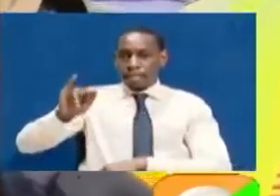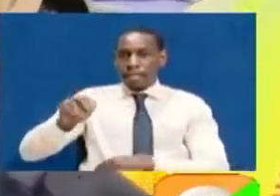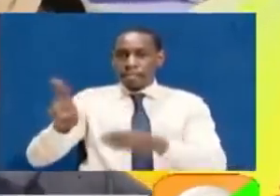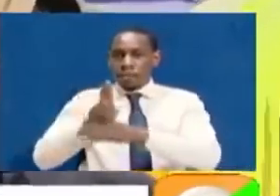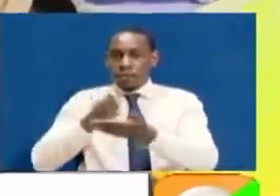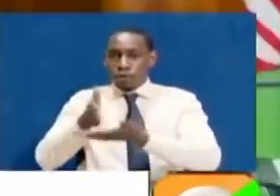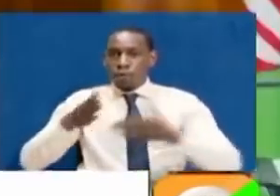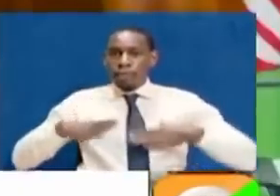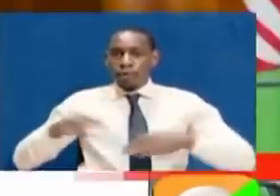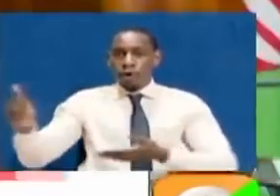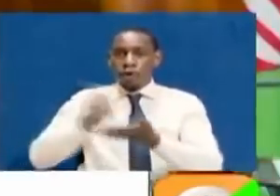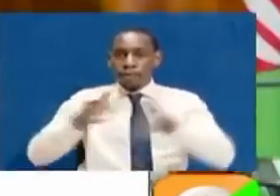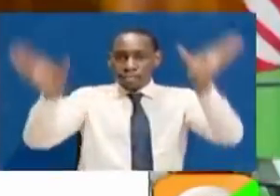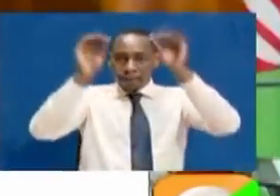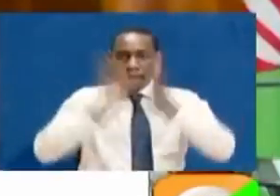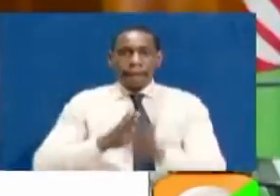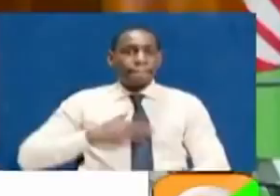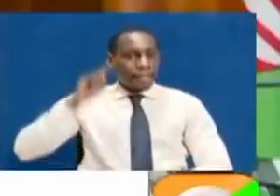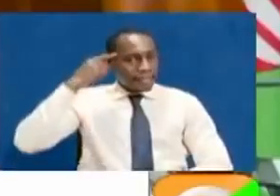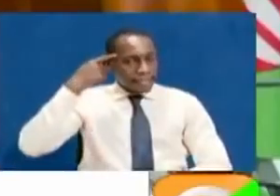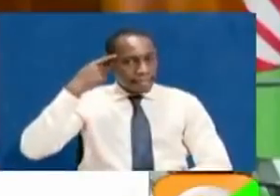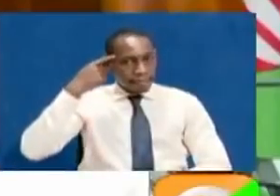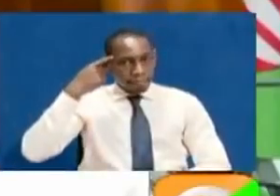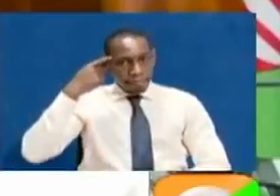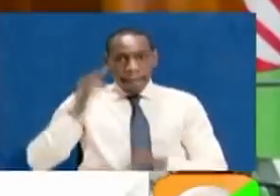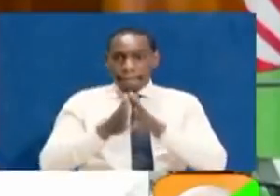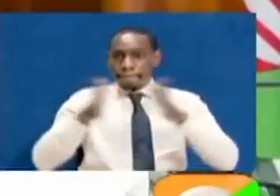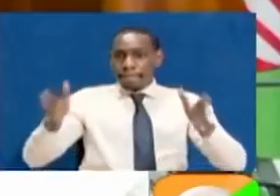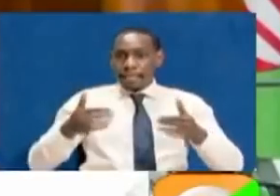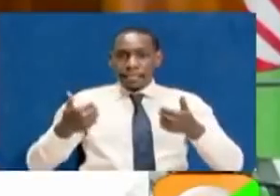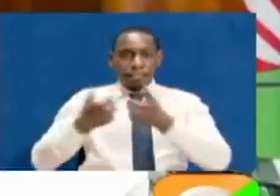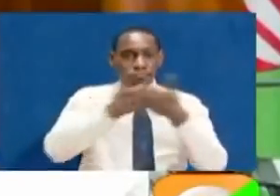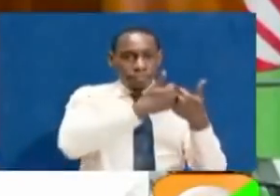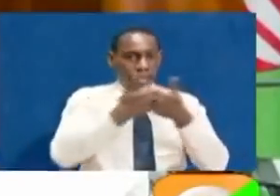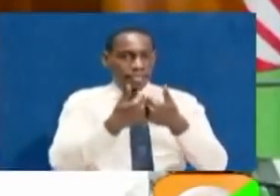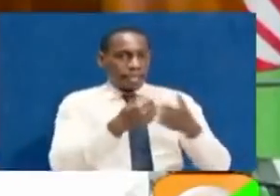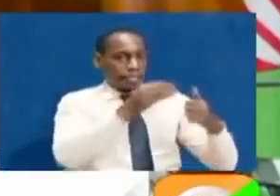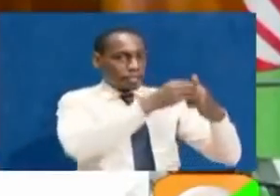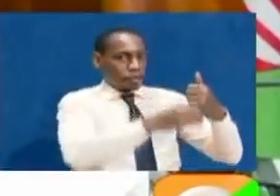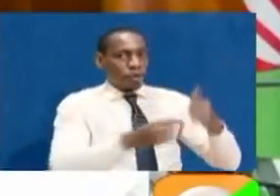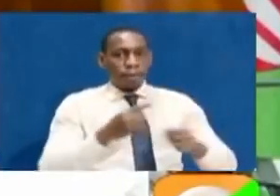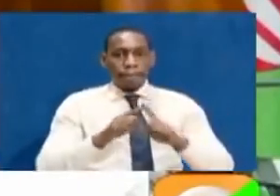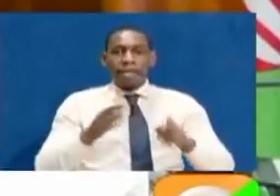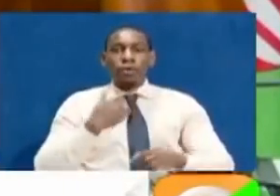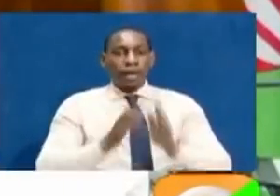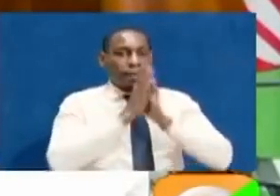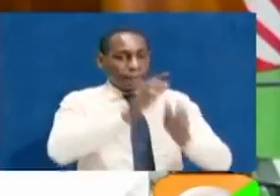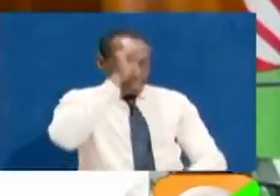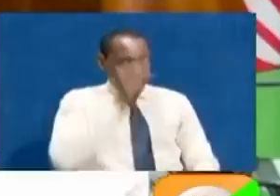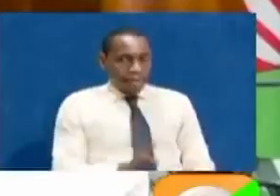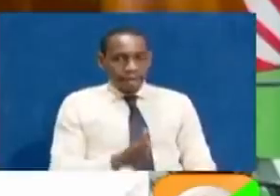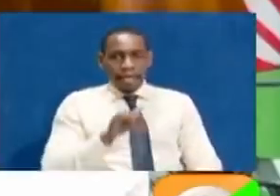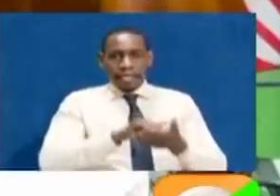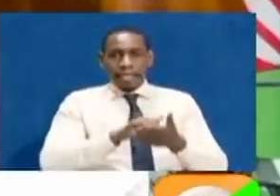watu kwa ofisi ya rais. I think I was the biggest stumble on him. But I want to pray for my governor this